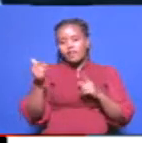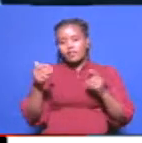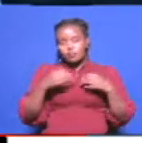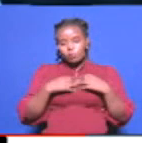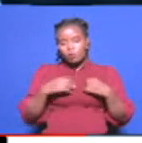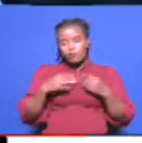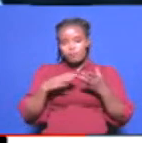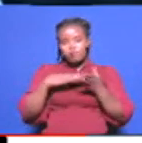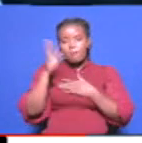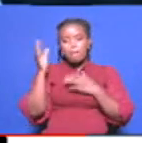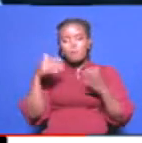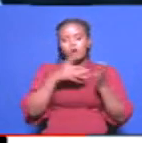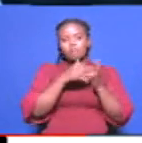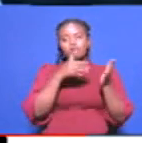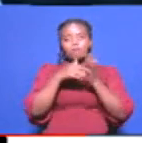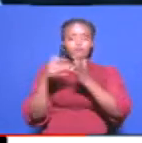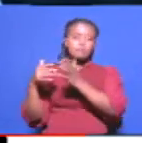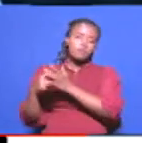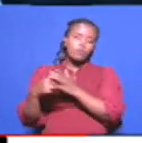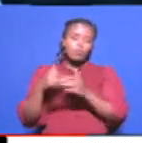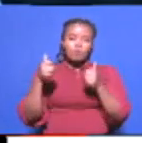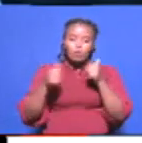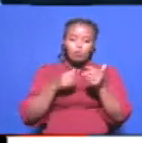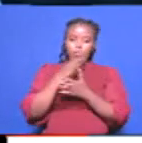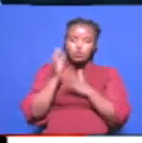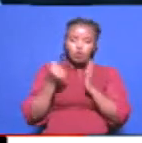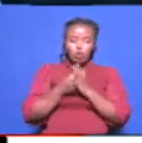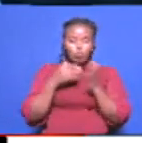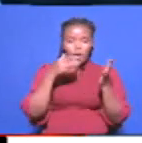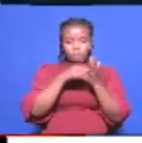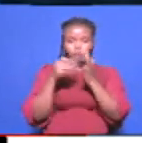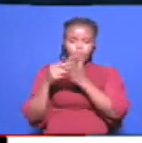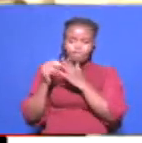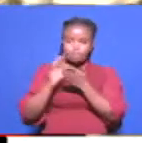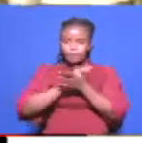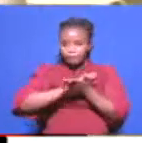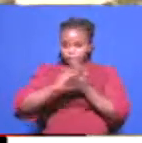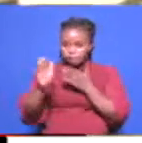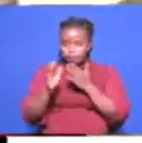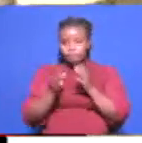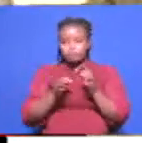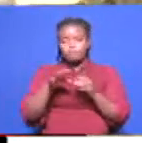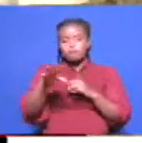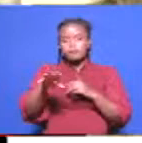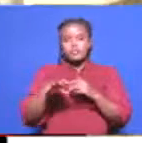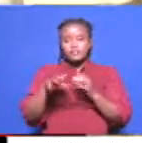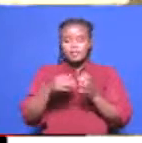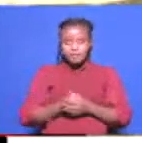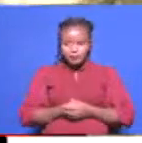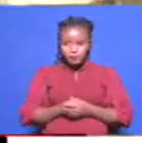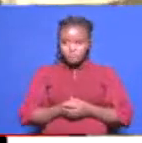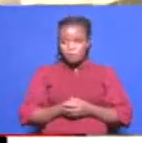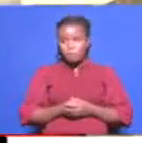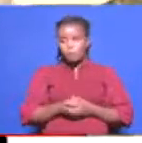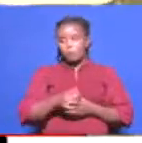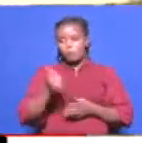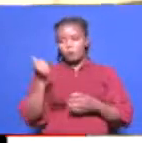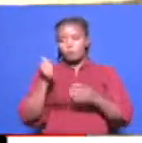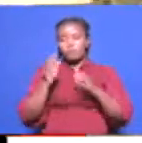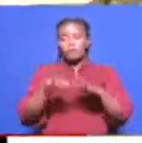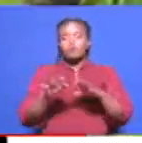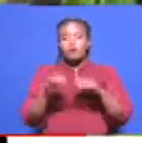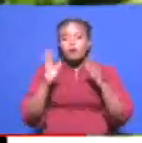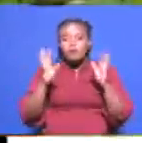non-tariff barriers that were hindering the smooth flow of trade. Finally, farmers in Migori County risk losing